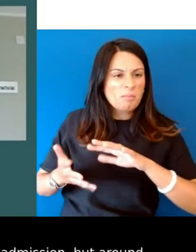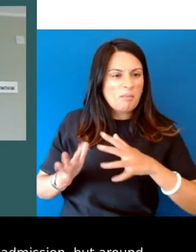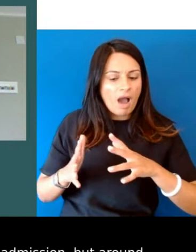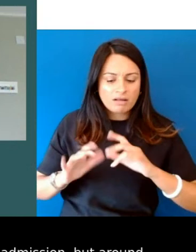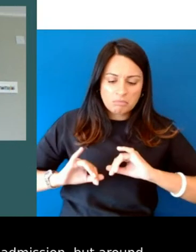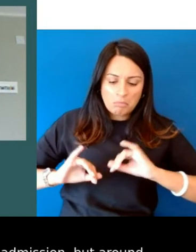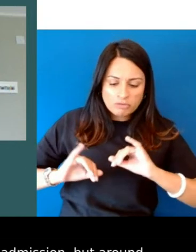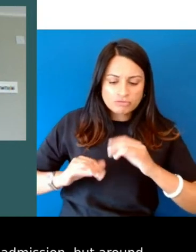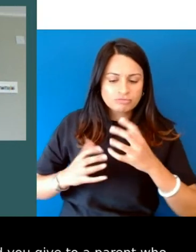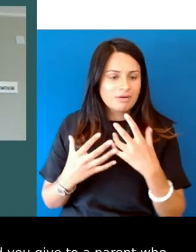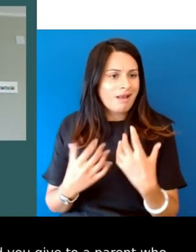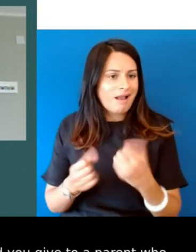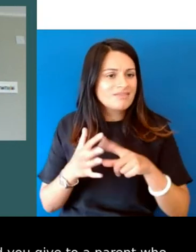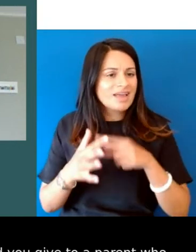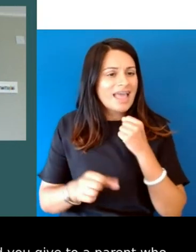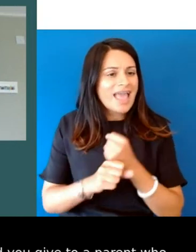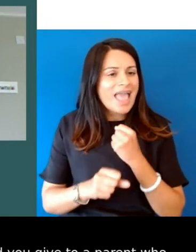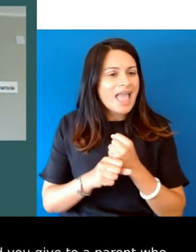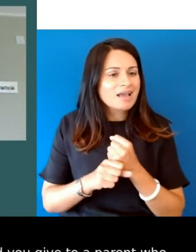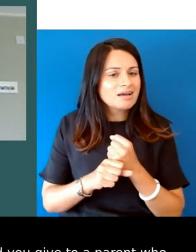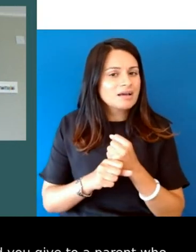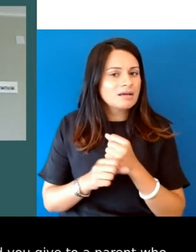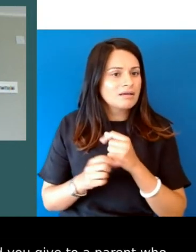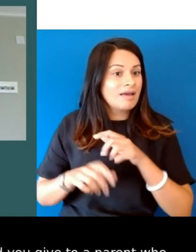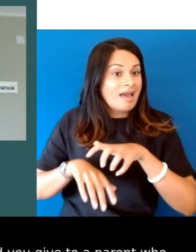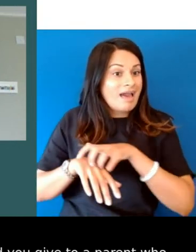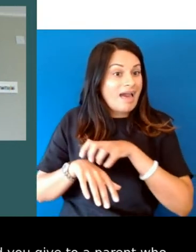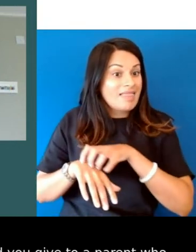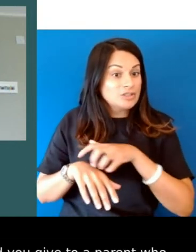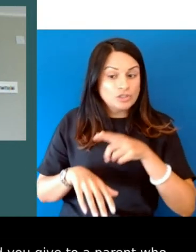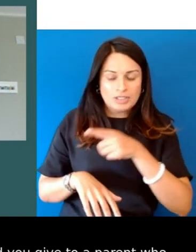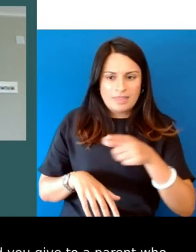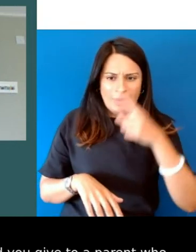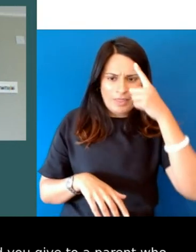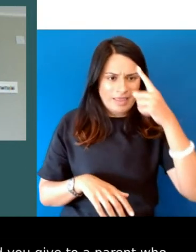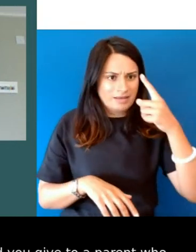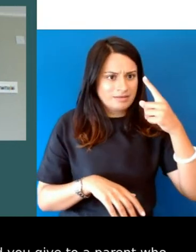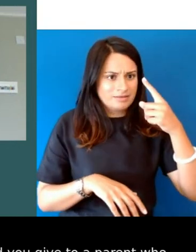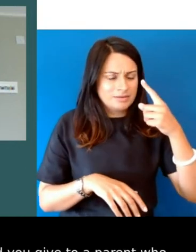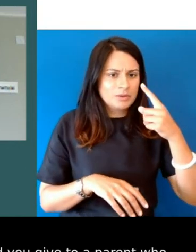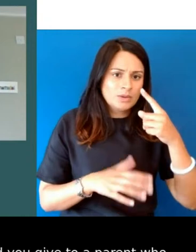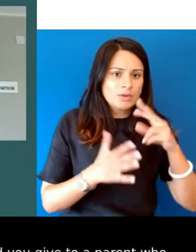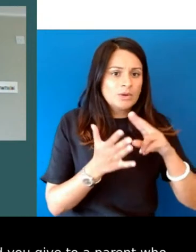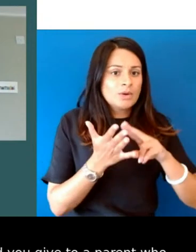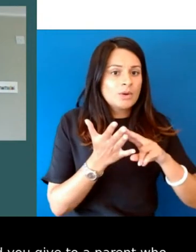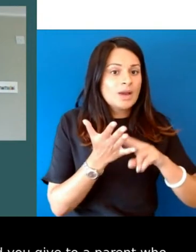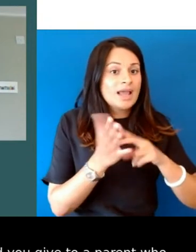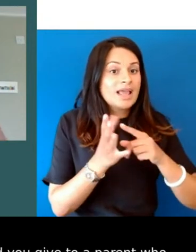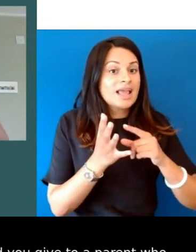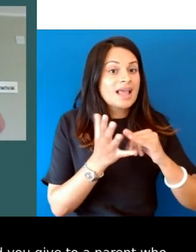allergy and then considering whether to vaccinate their child with a nasal um